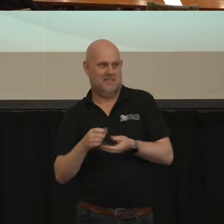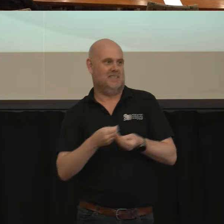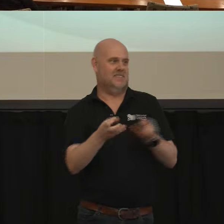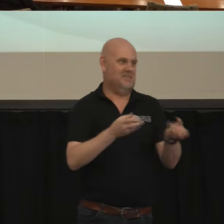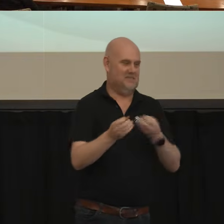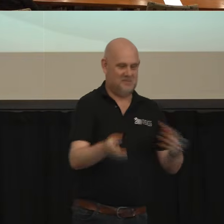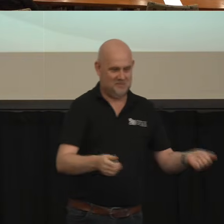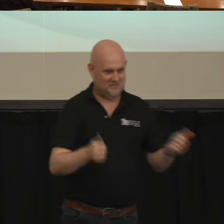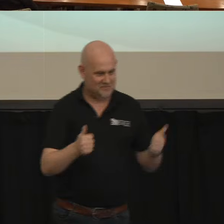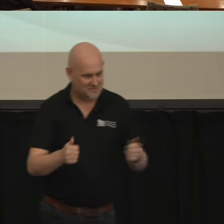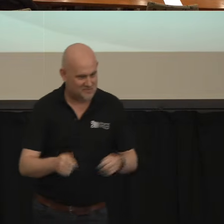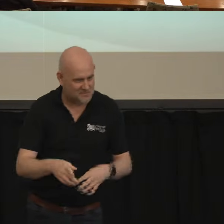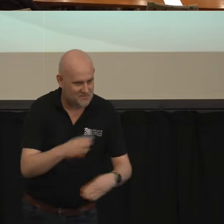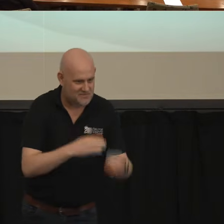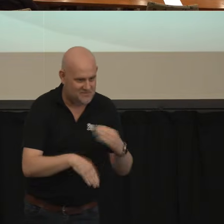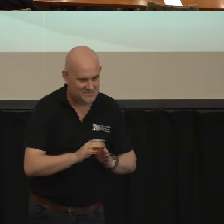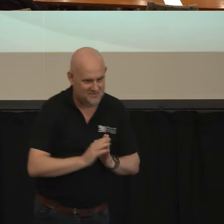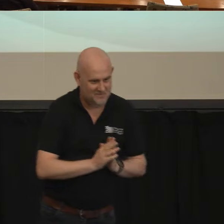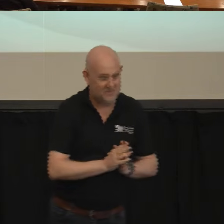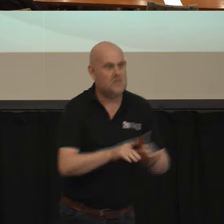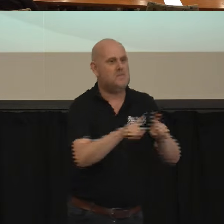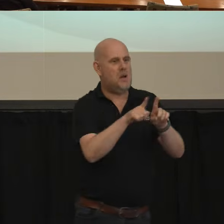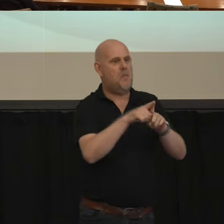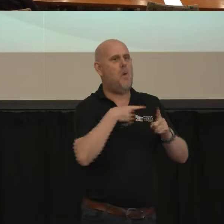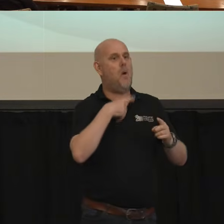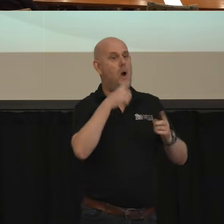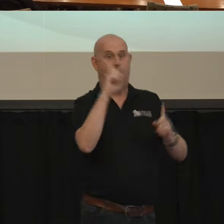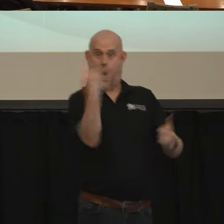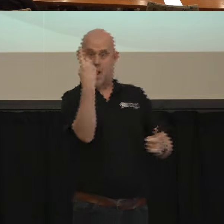to get access for free resource.